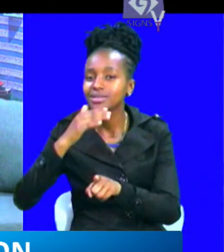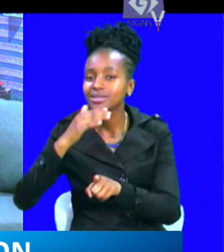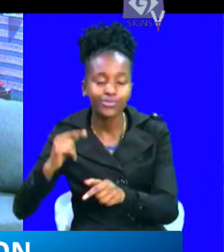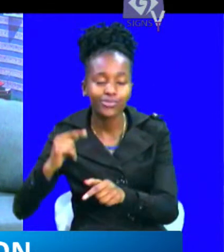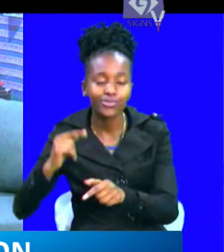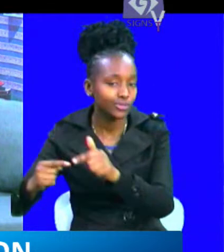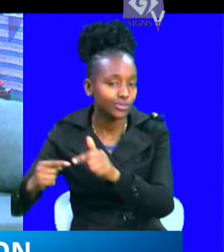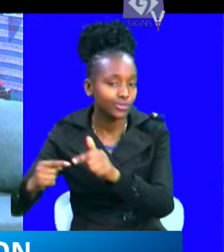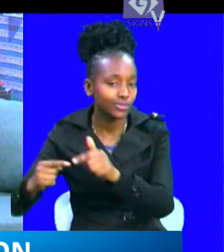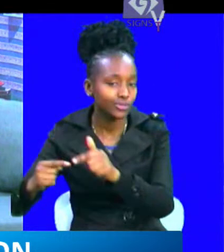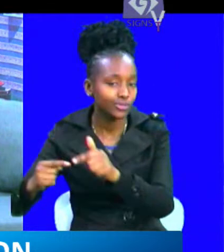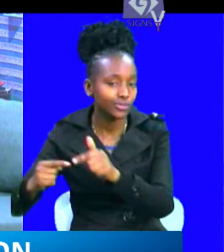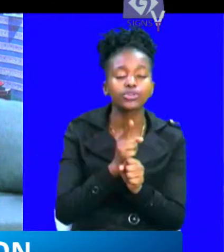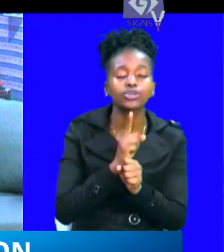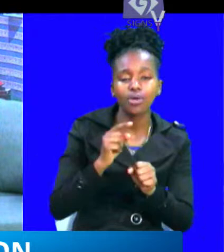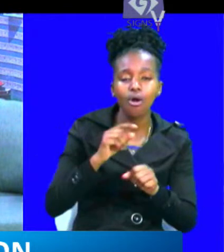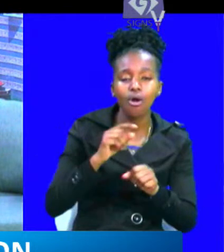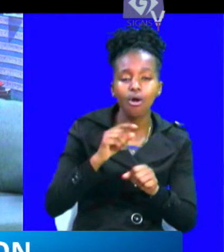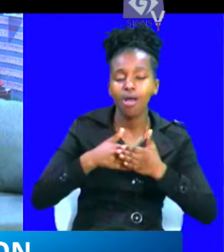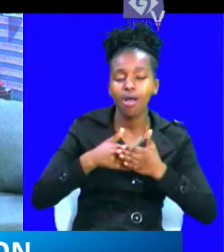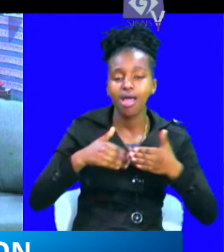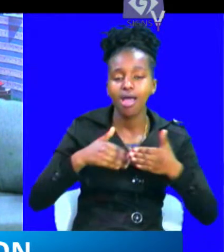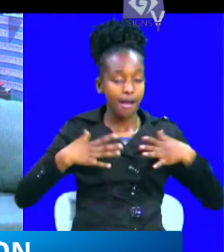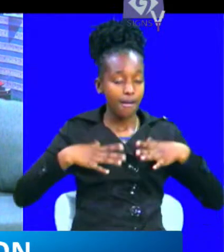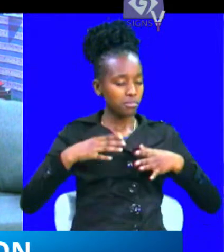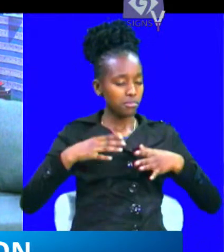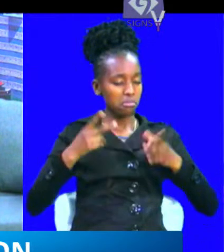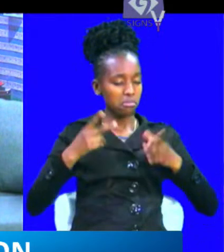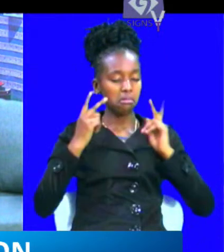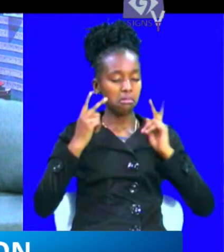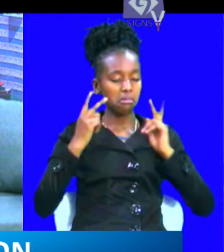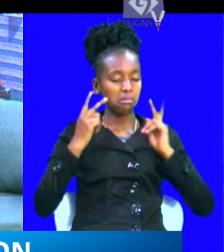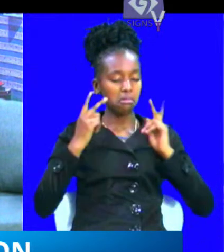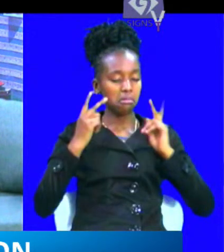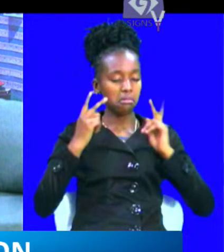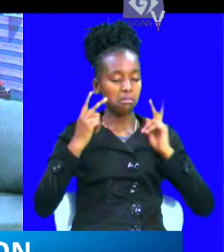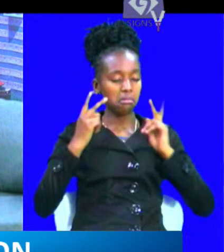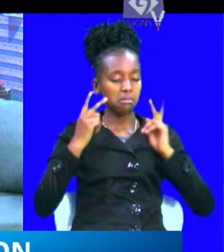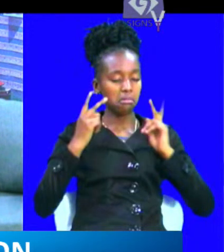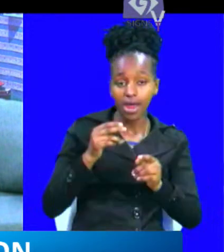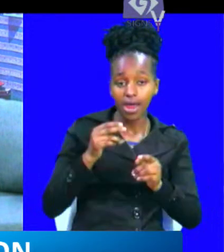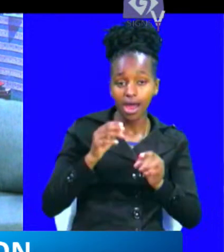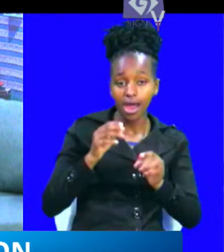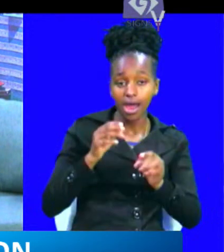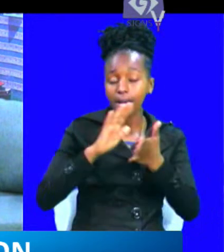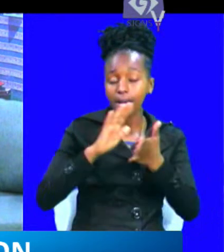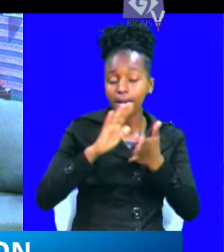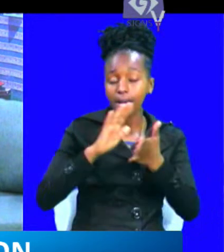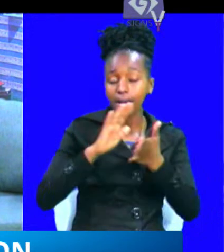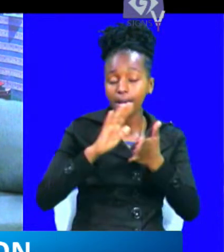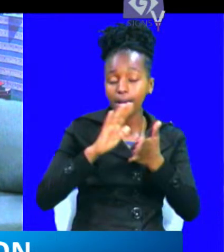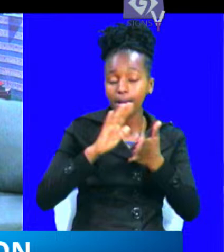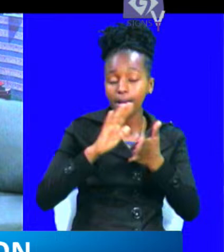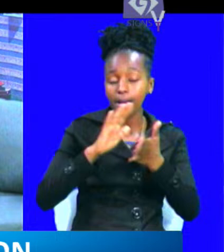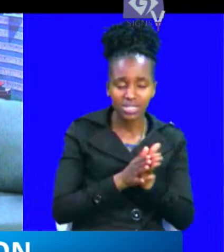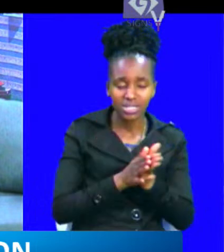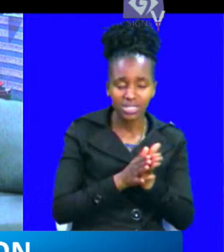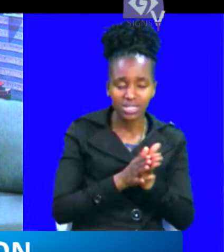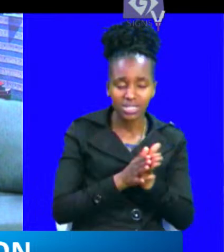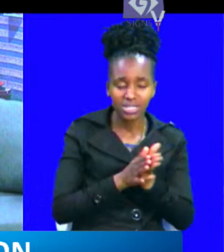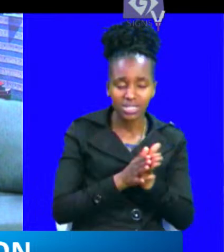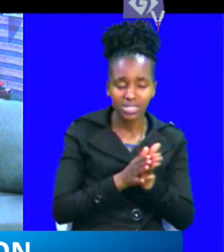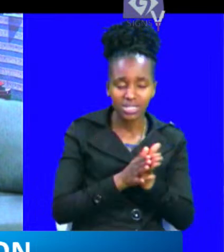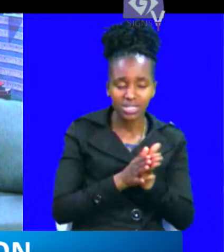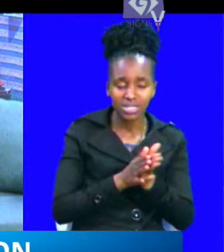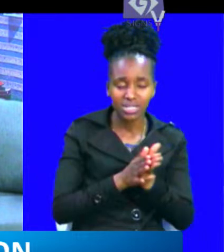cool to the young people? How can we now make it also in a digital way? How can we make smart farming? How can